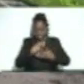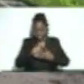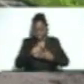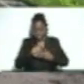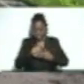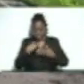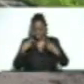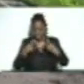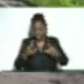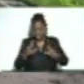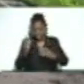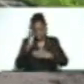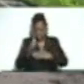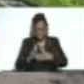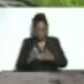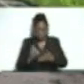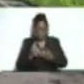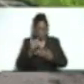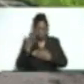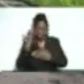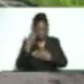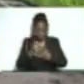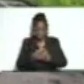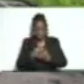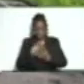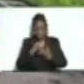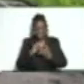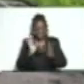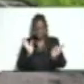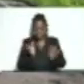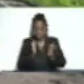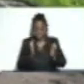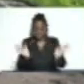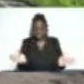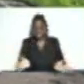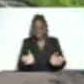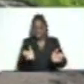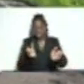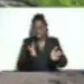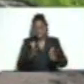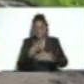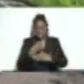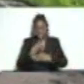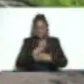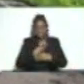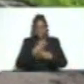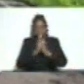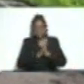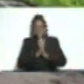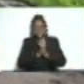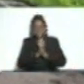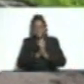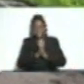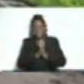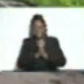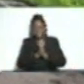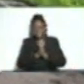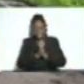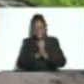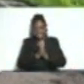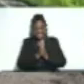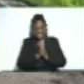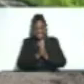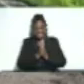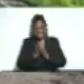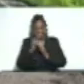in a way that we've never been helped before, it was very motivational and encouraging, and I was super excited just to know that I was surrounded by